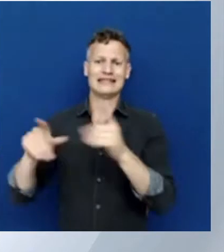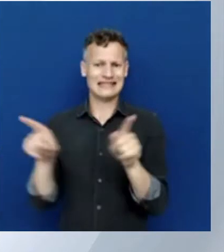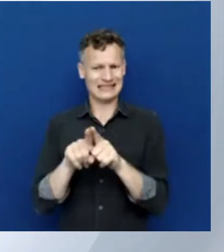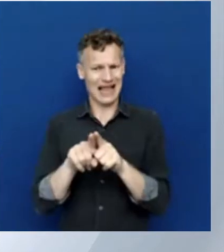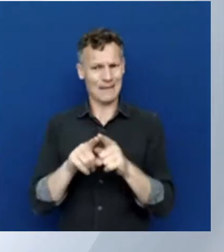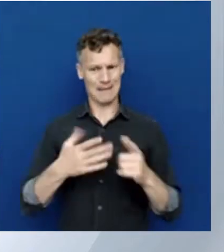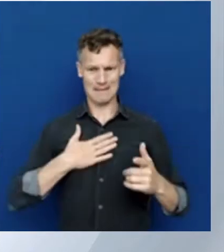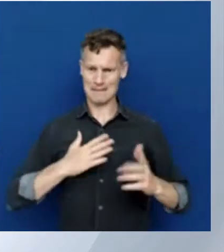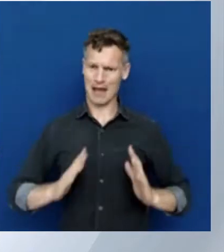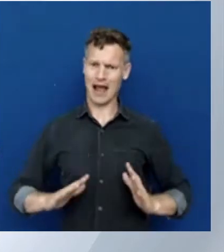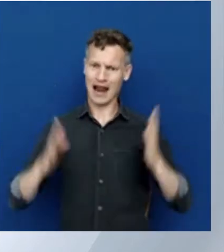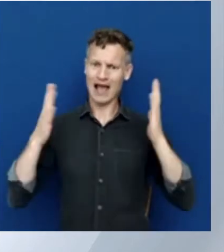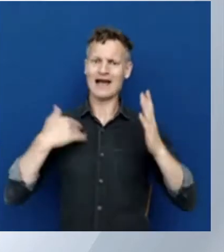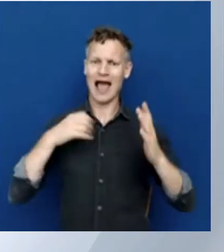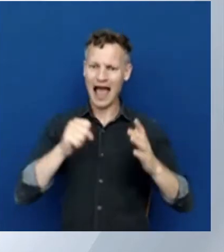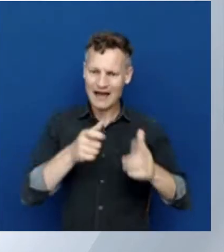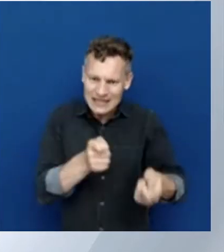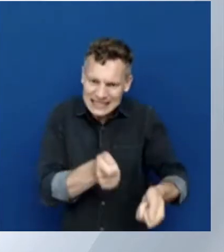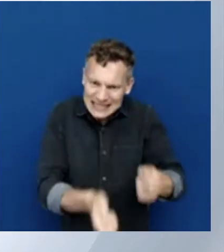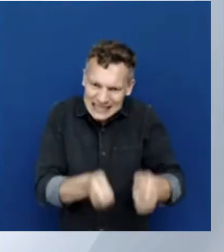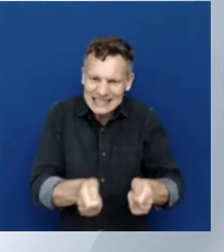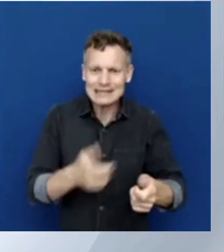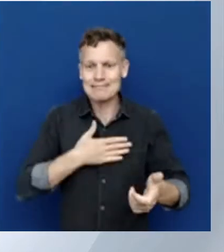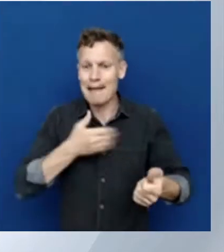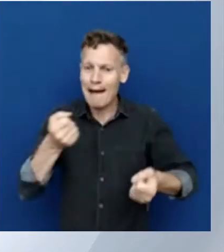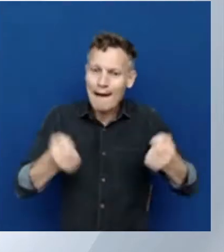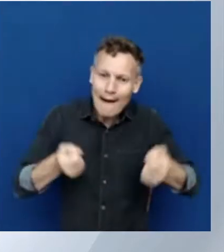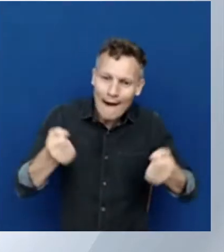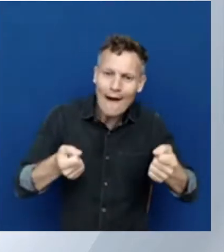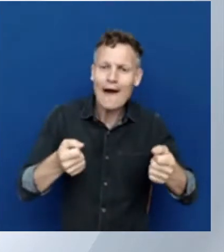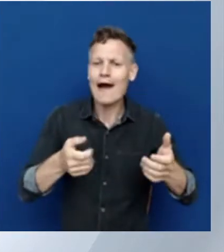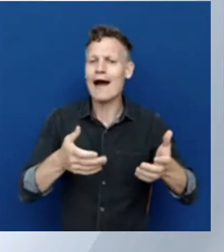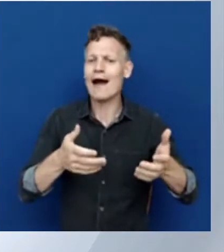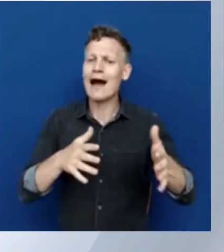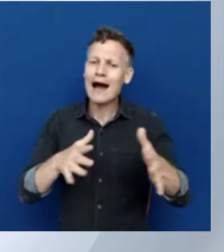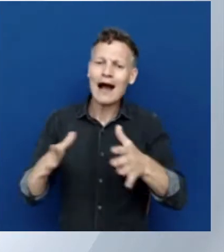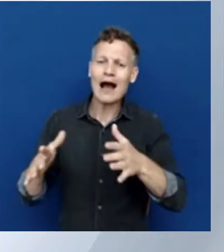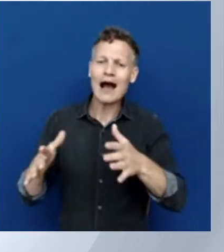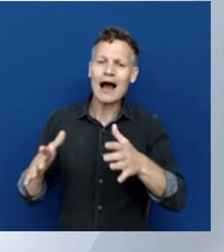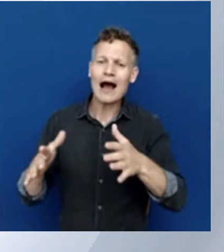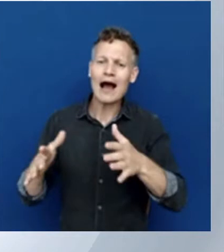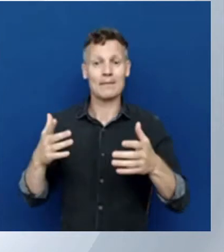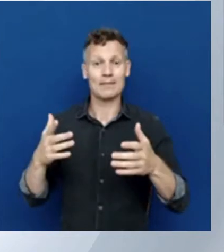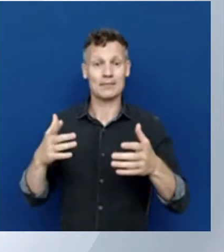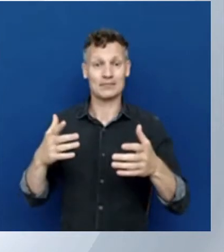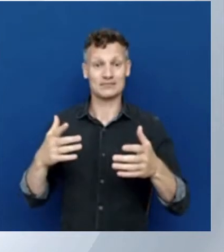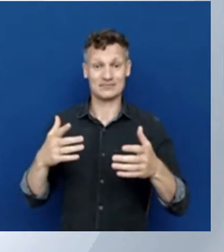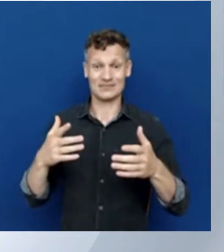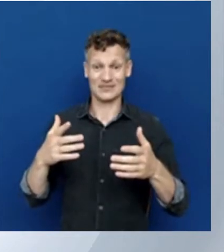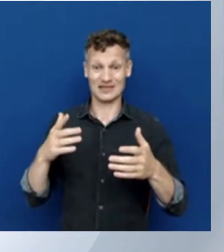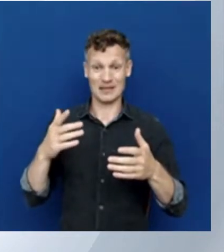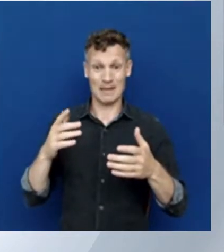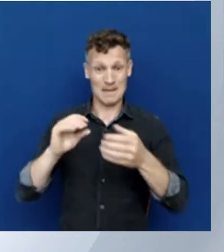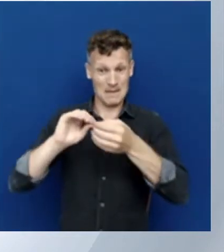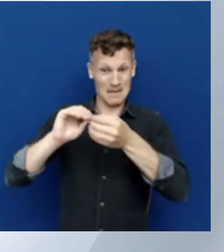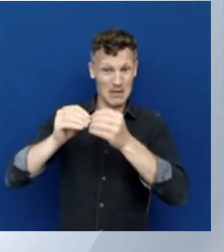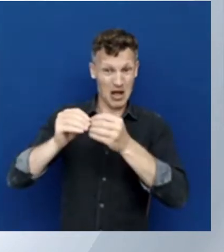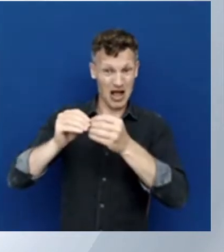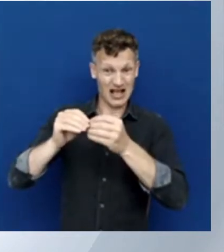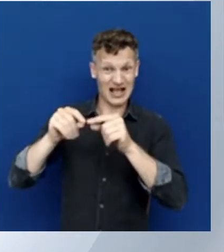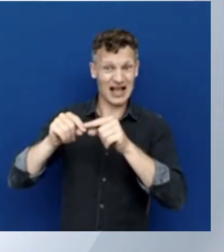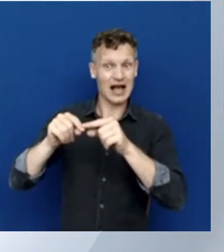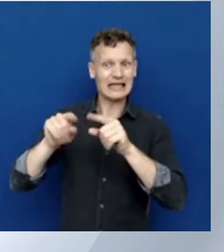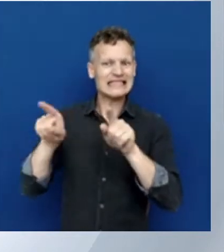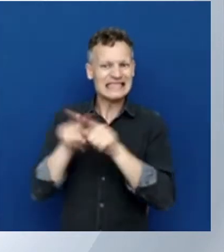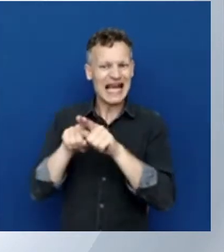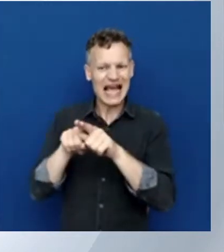had with the Agile Manifesto and the Agile movement is that bugs were also handled in bolt-on. So I'm here